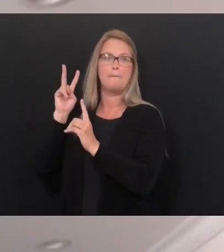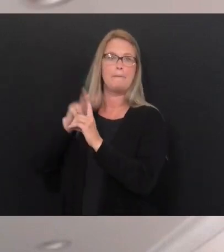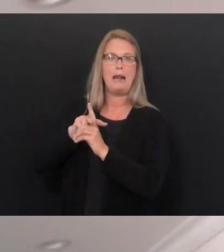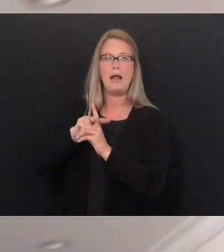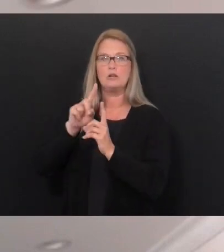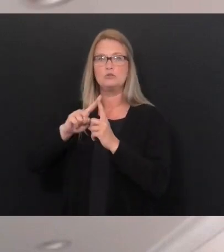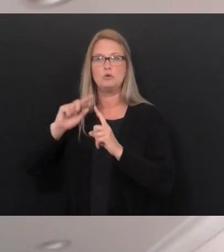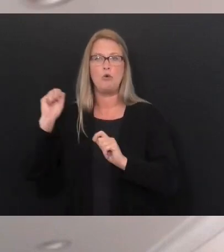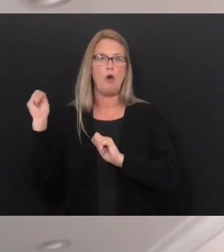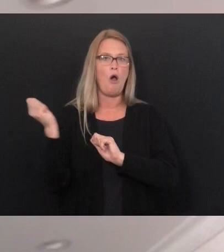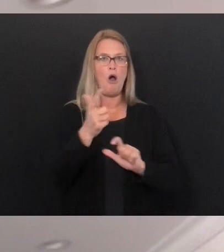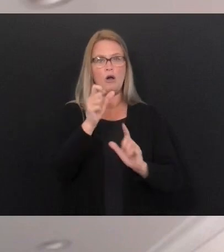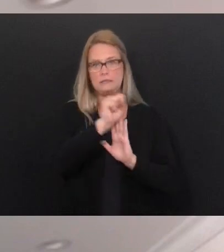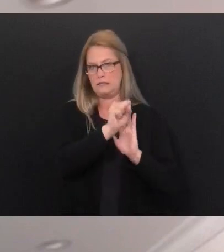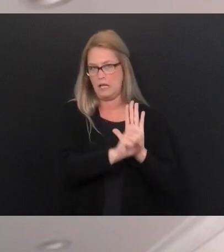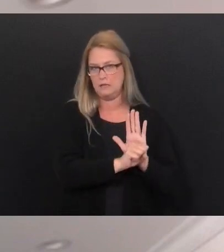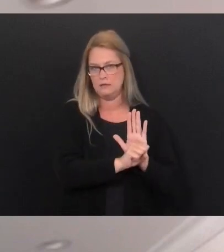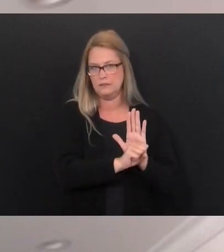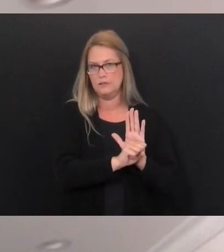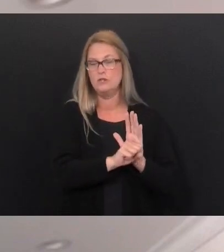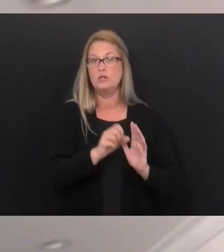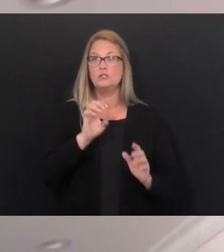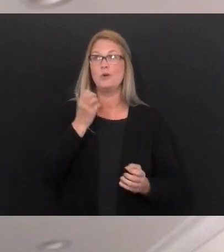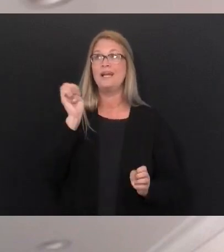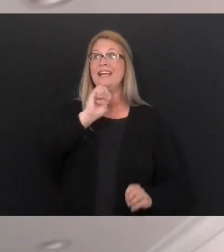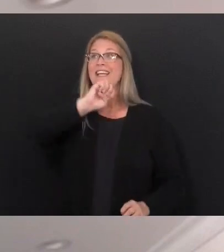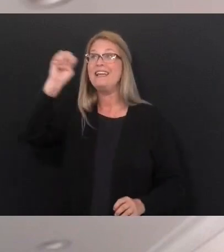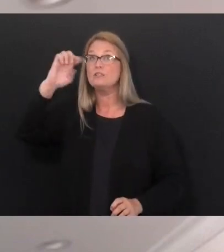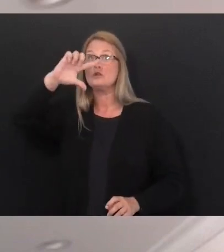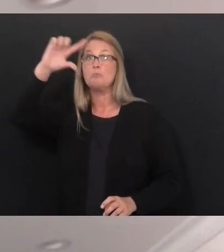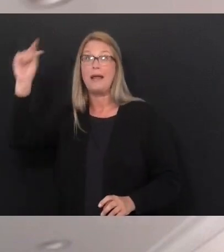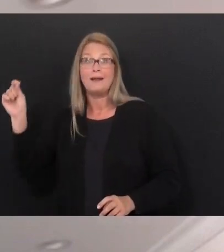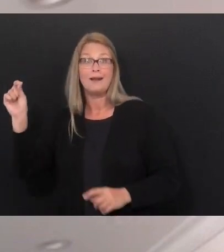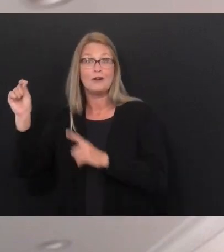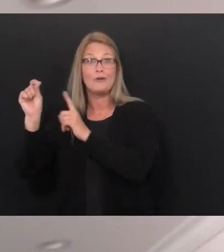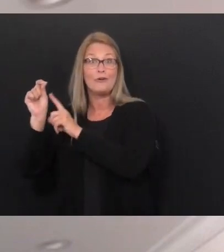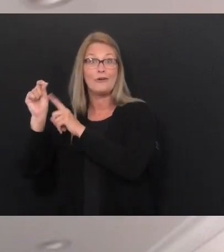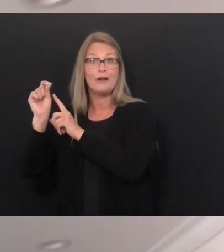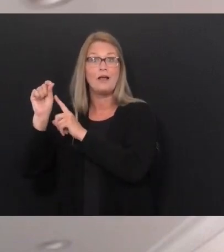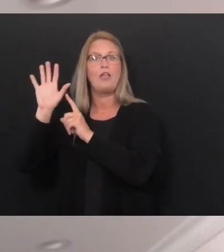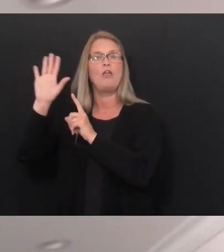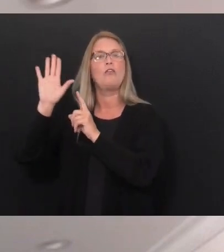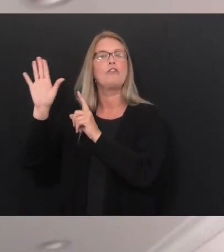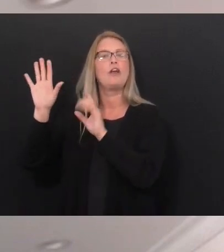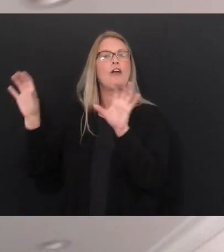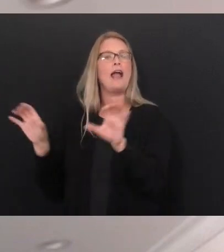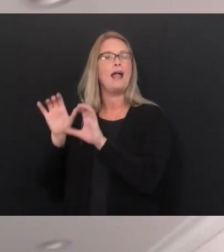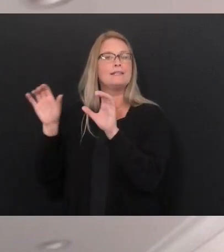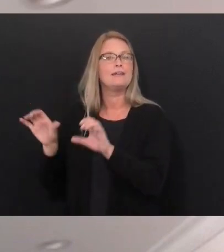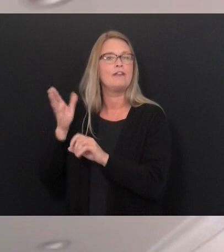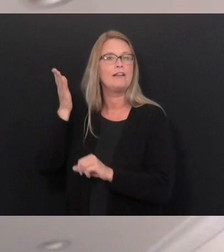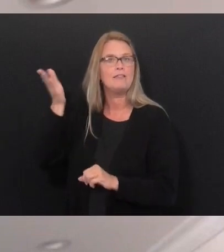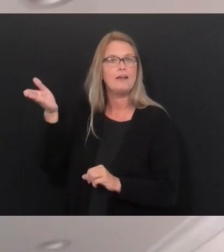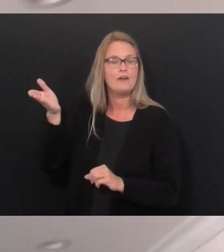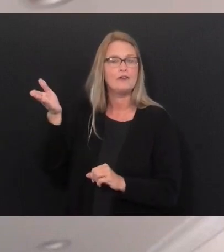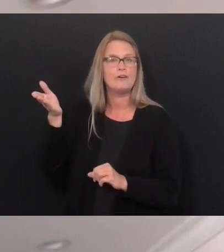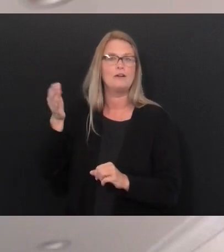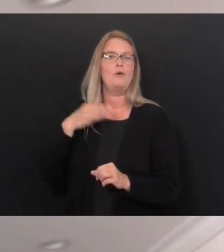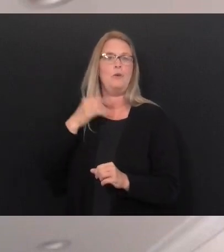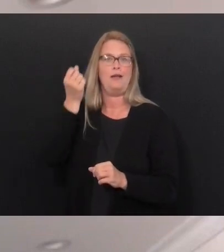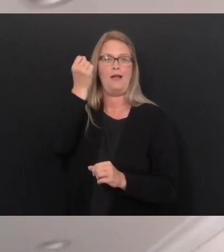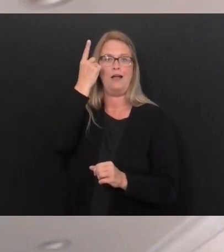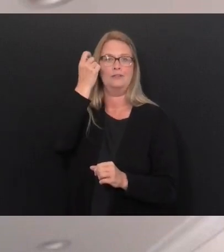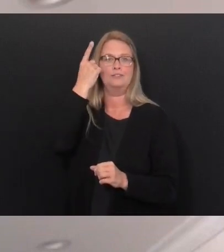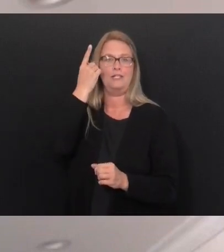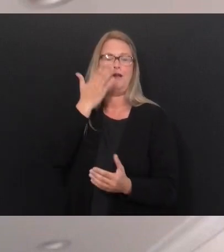affect the entire state. So as we look at the Eastern Panhandle and look at that activity around it, we are understanding